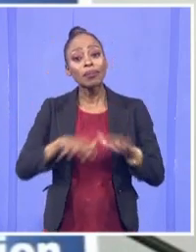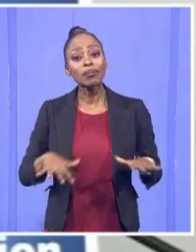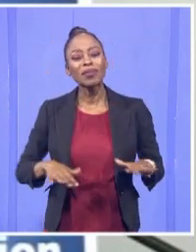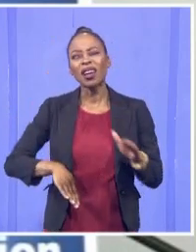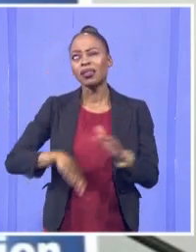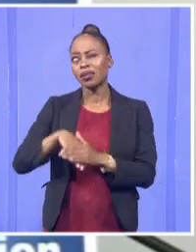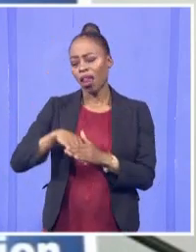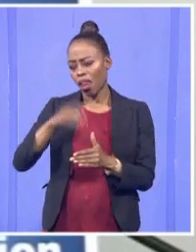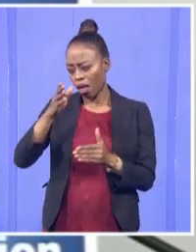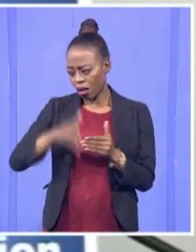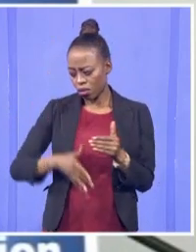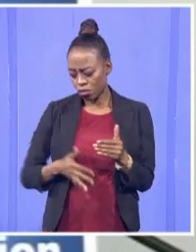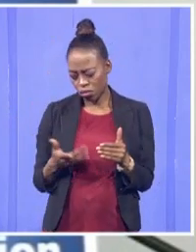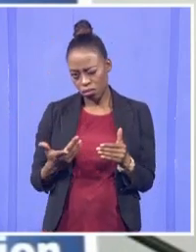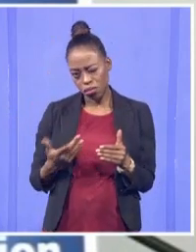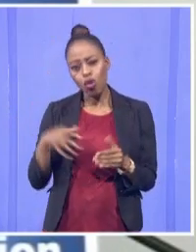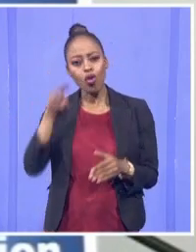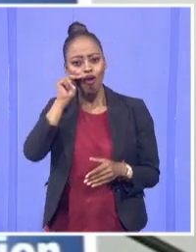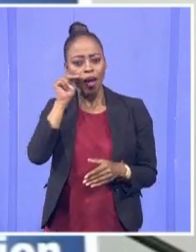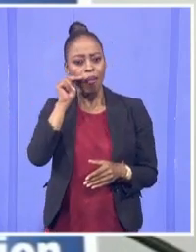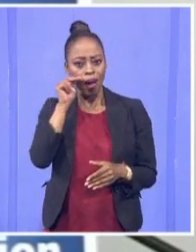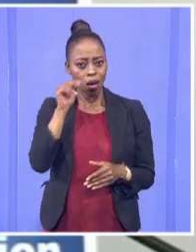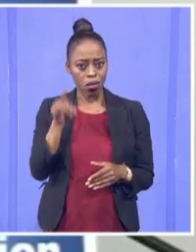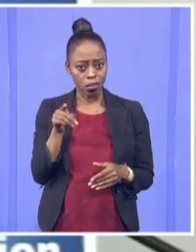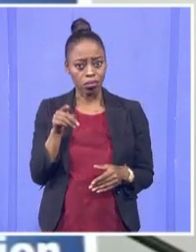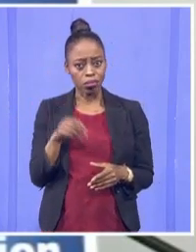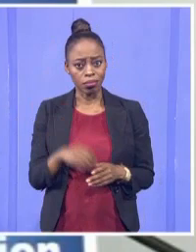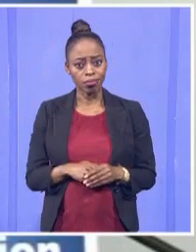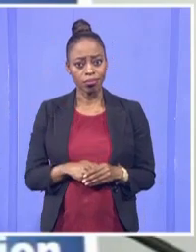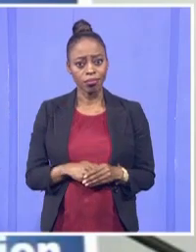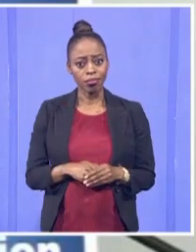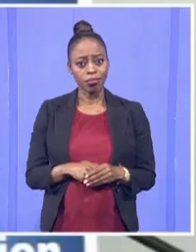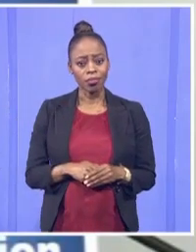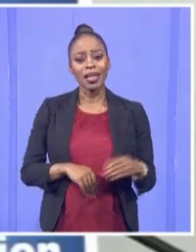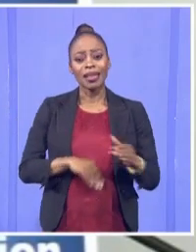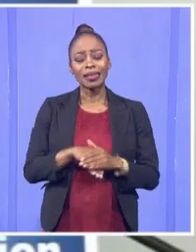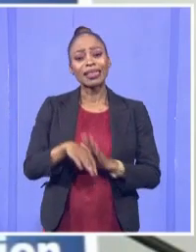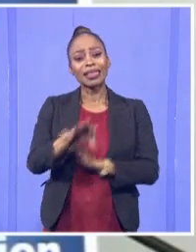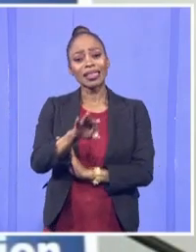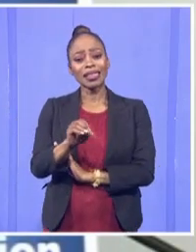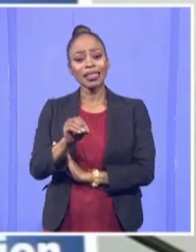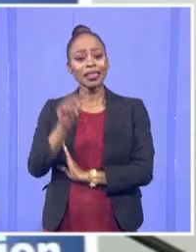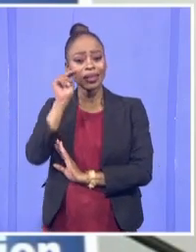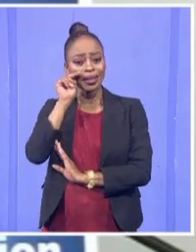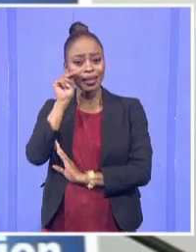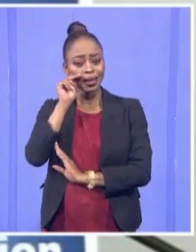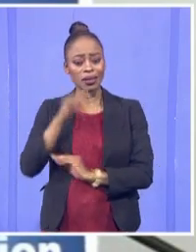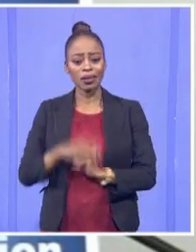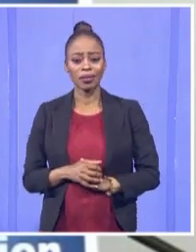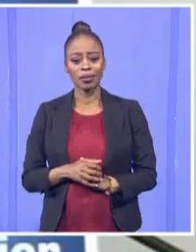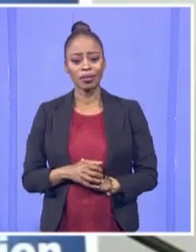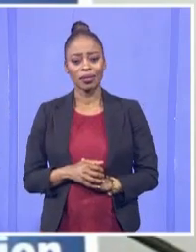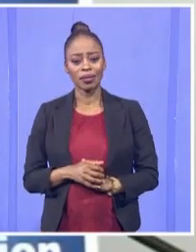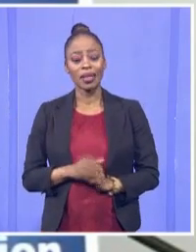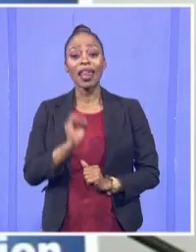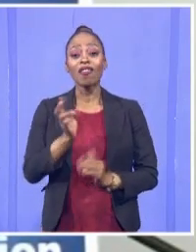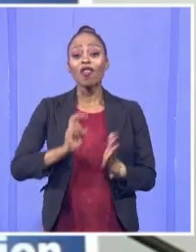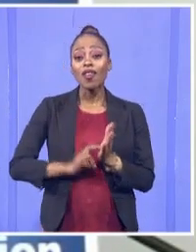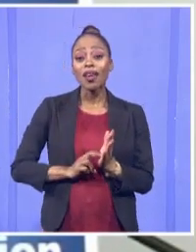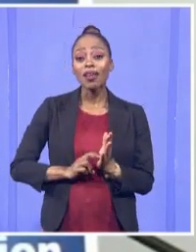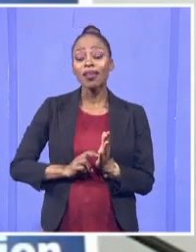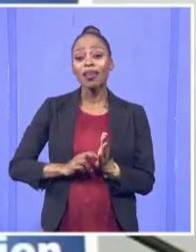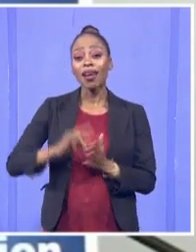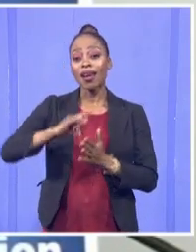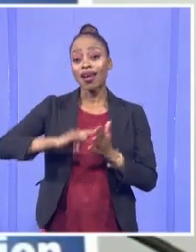the end of November, until the 30th of November. So if you didn't get the SMS